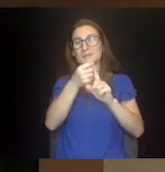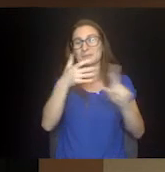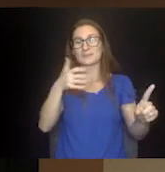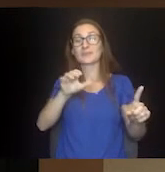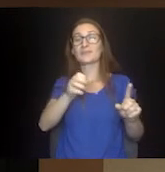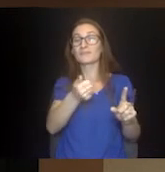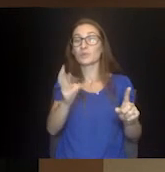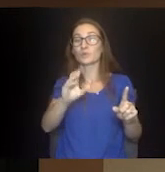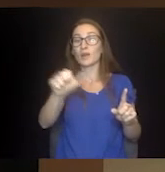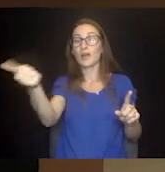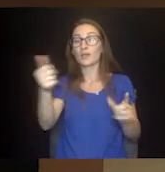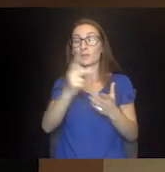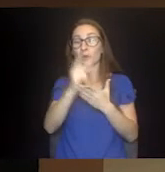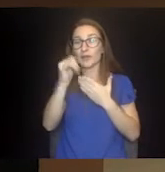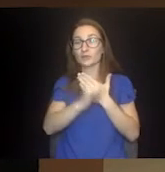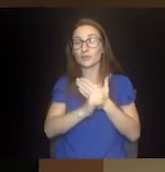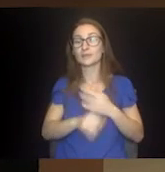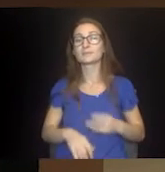projects we've done.